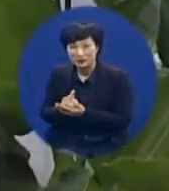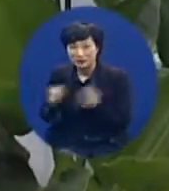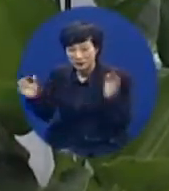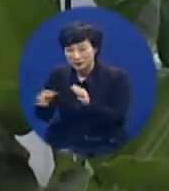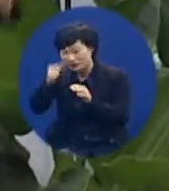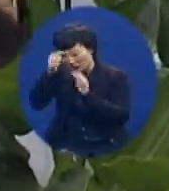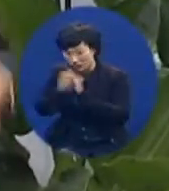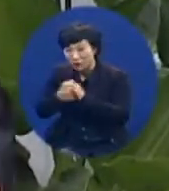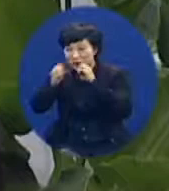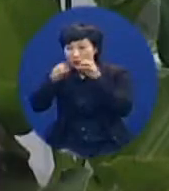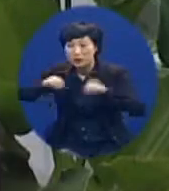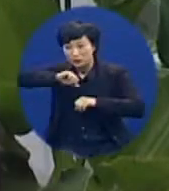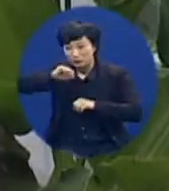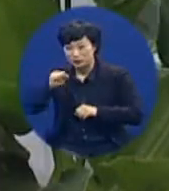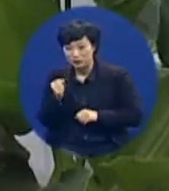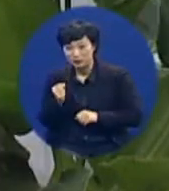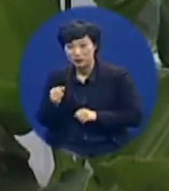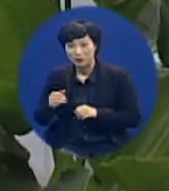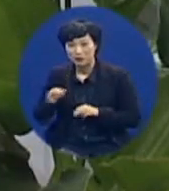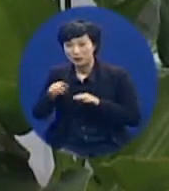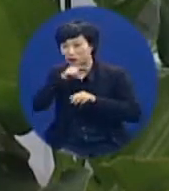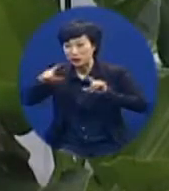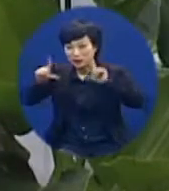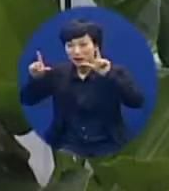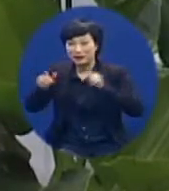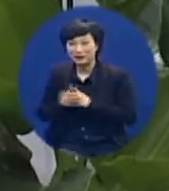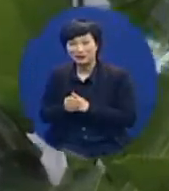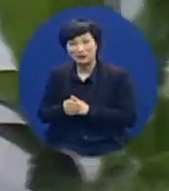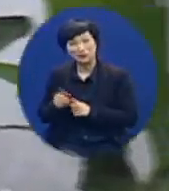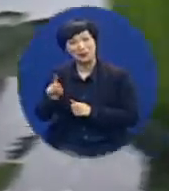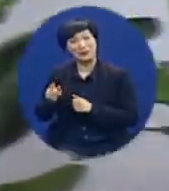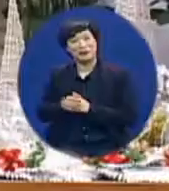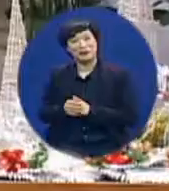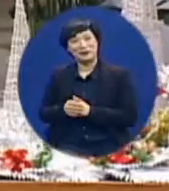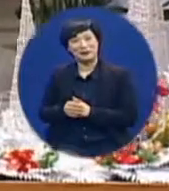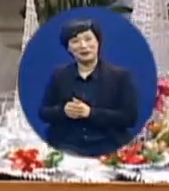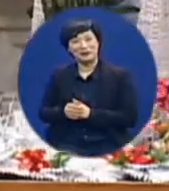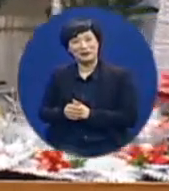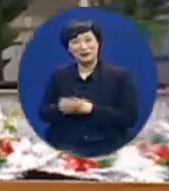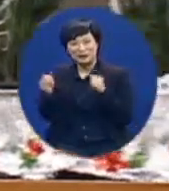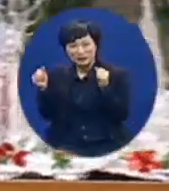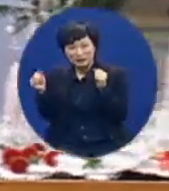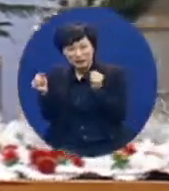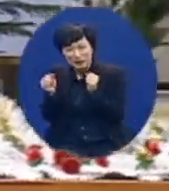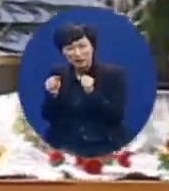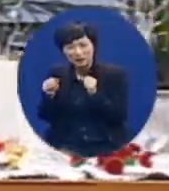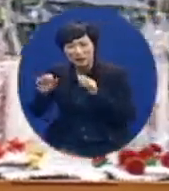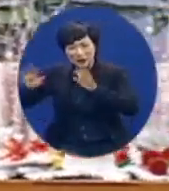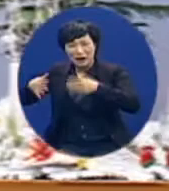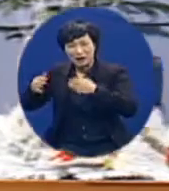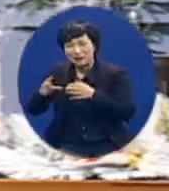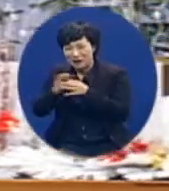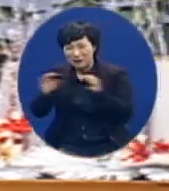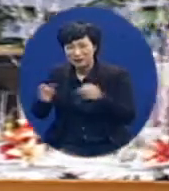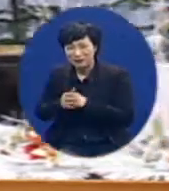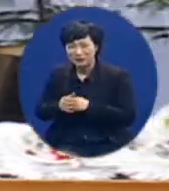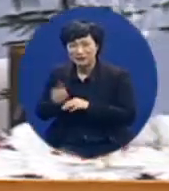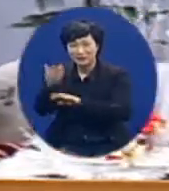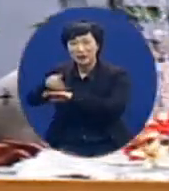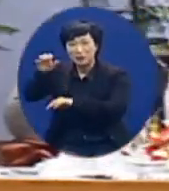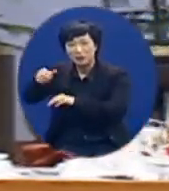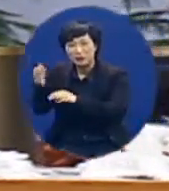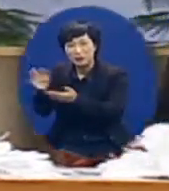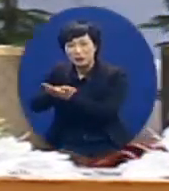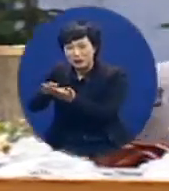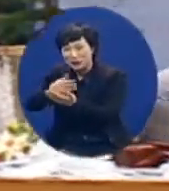evening, evangelize and obey the Lord. They should attend Sunday service regardless of leaves falling in autumn